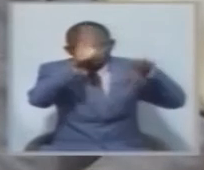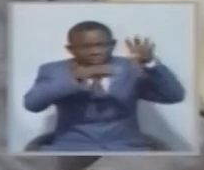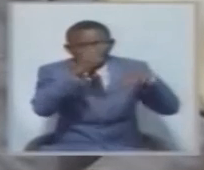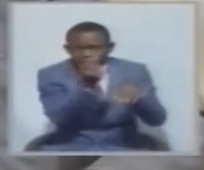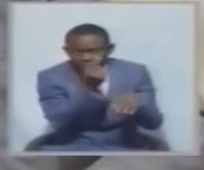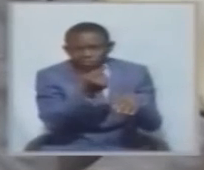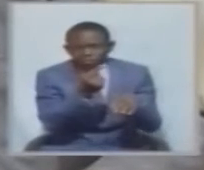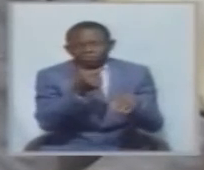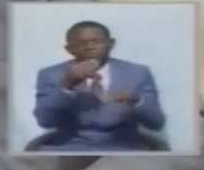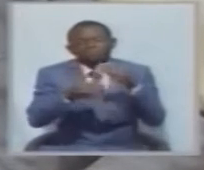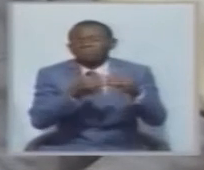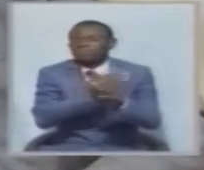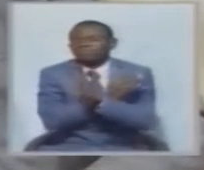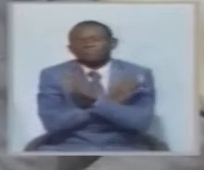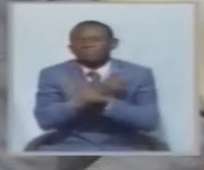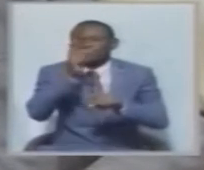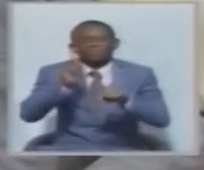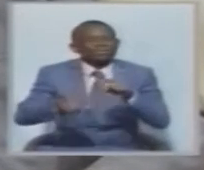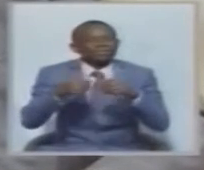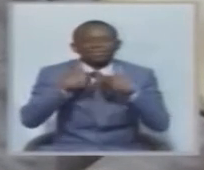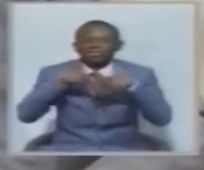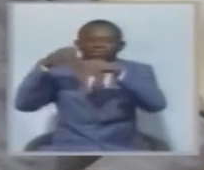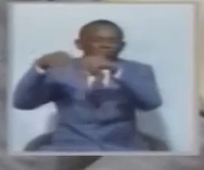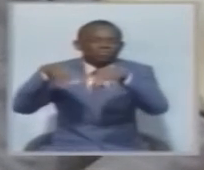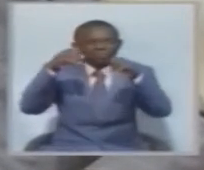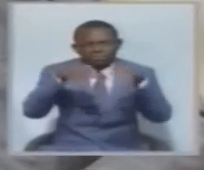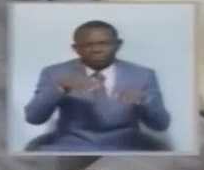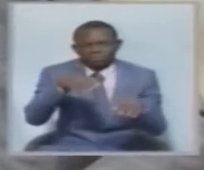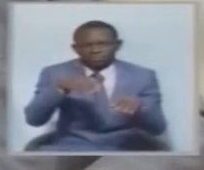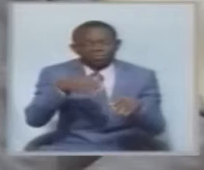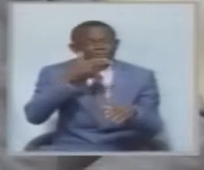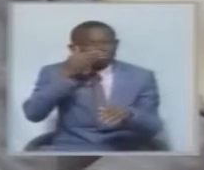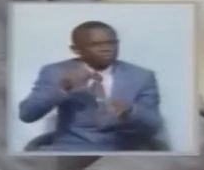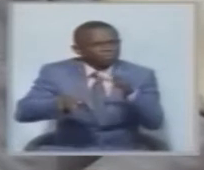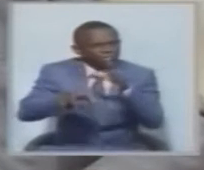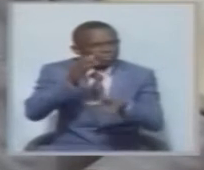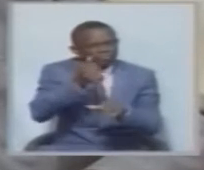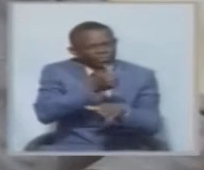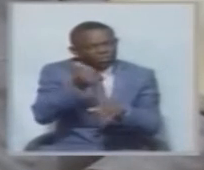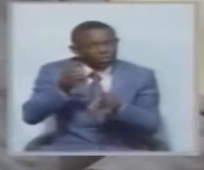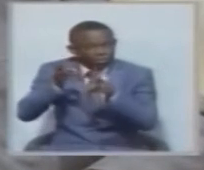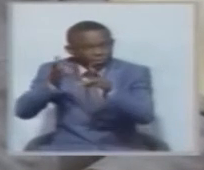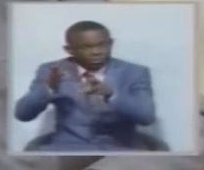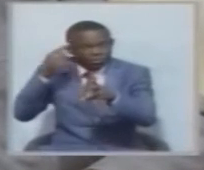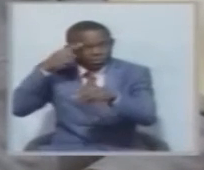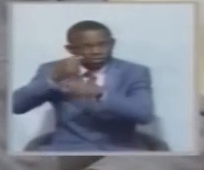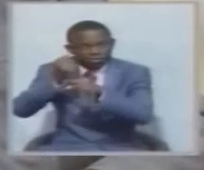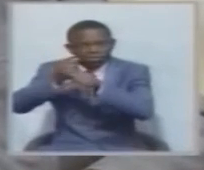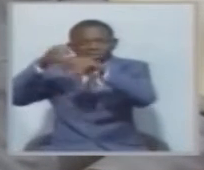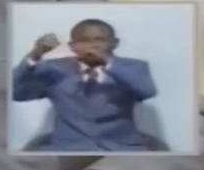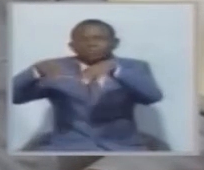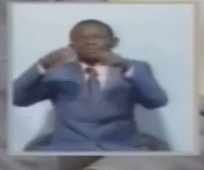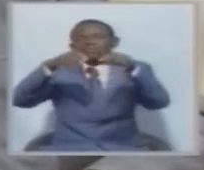later on this is going to be a challenge. Why not look at other sources of energy? And this is where we could have